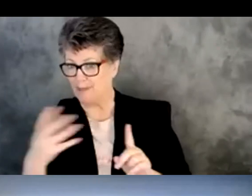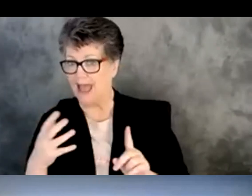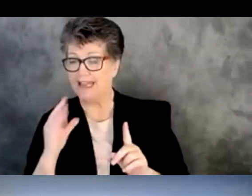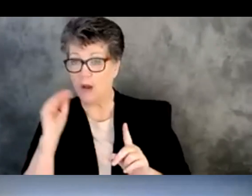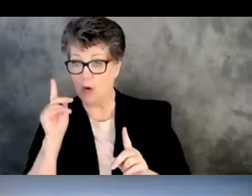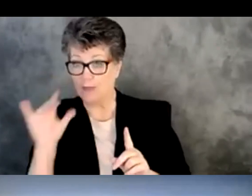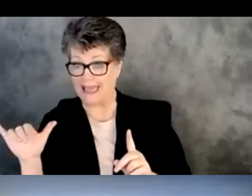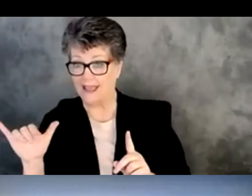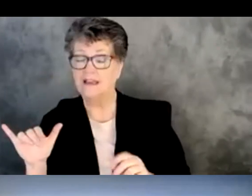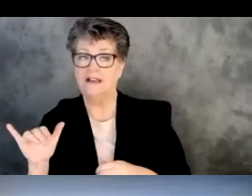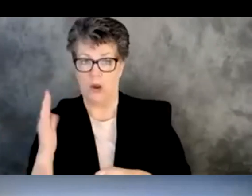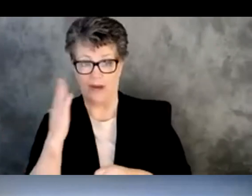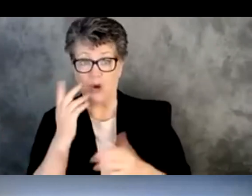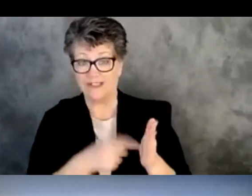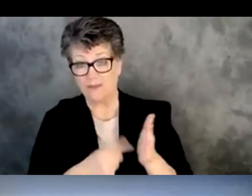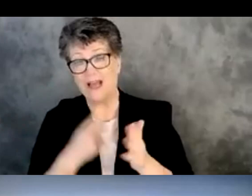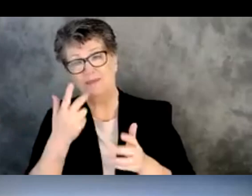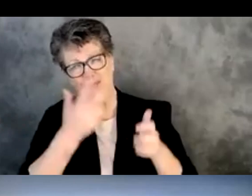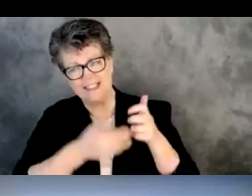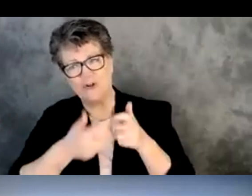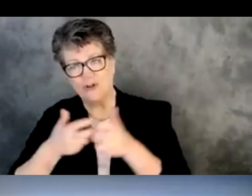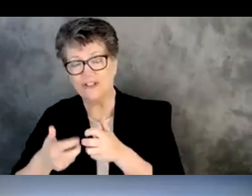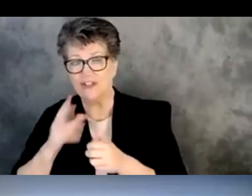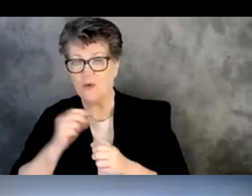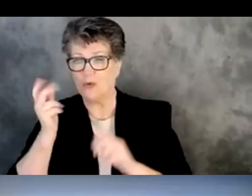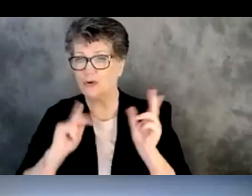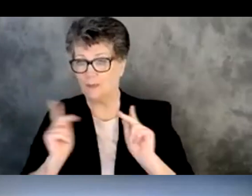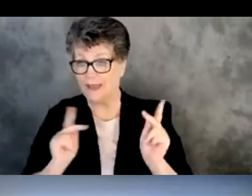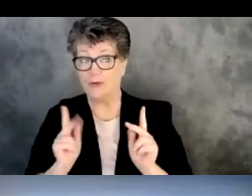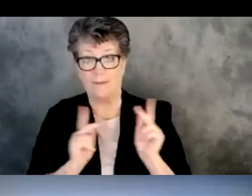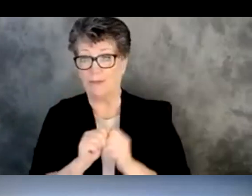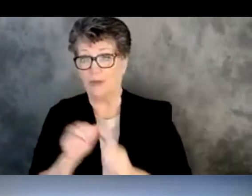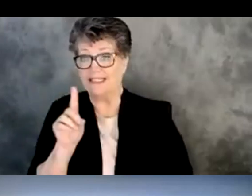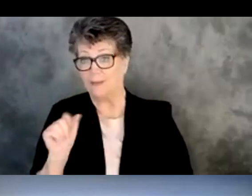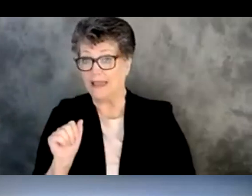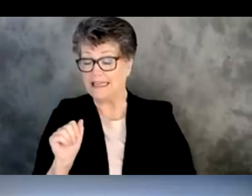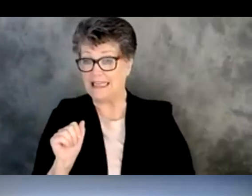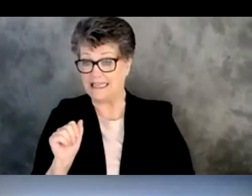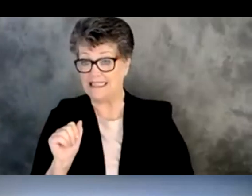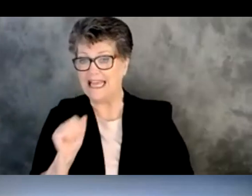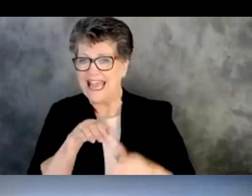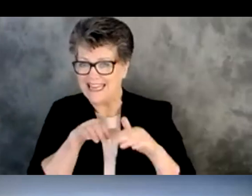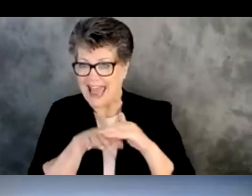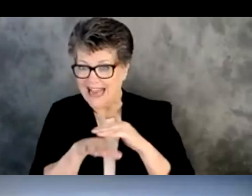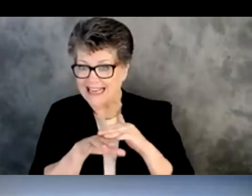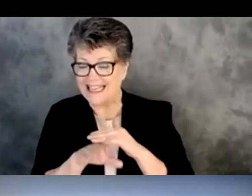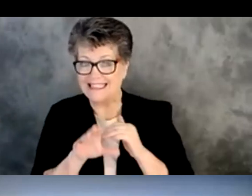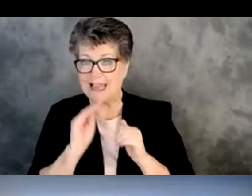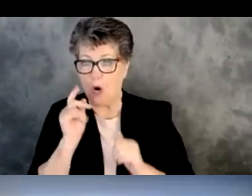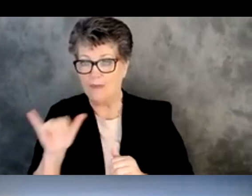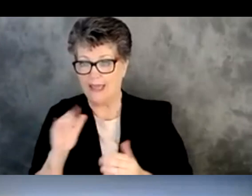and we also know that sometimes there are difficulties for older people and people with disabilities in accessing HomeKey